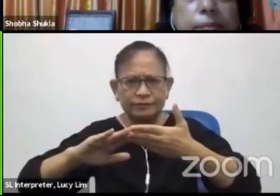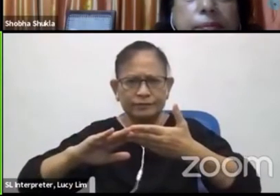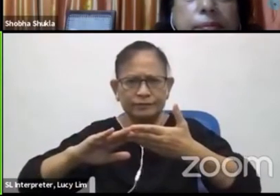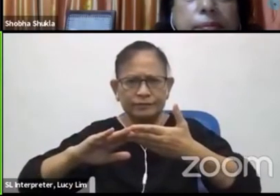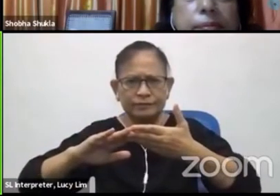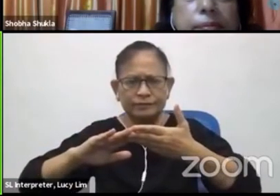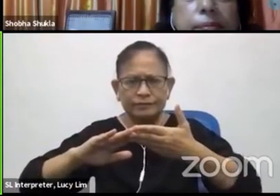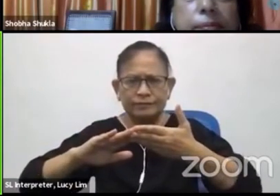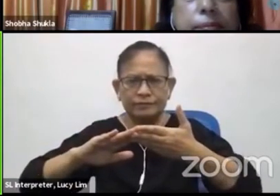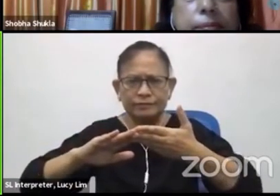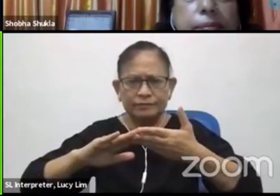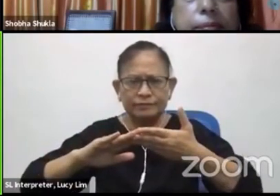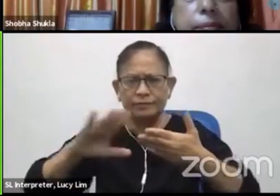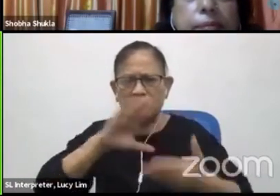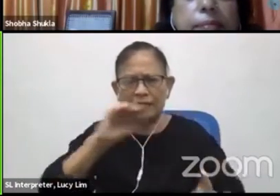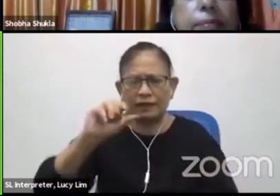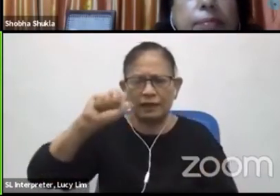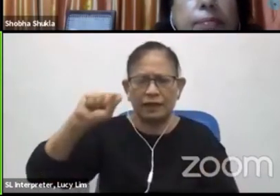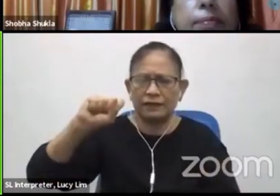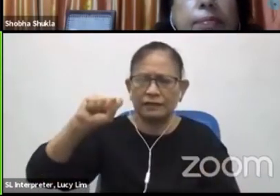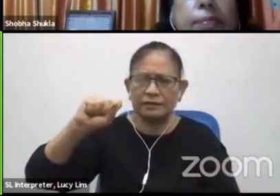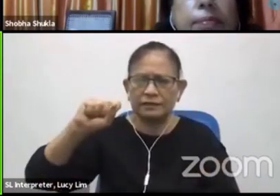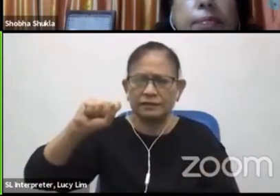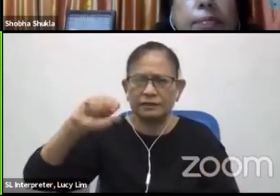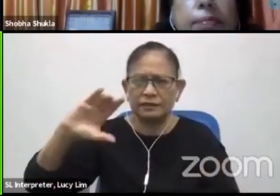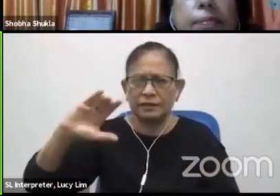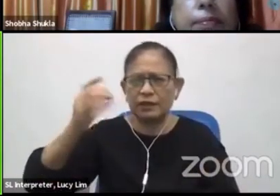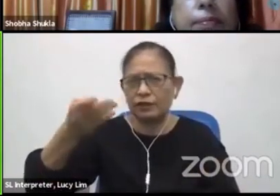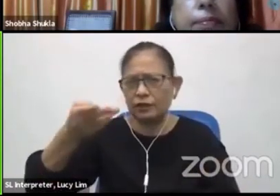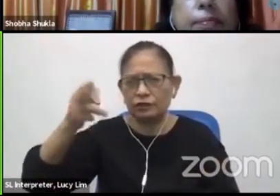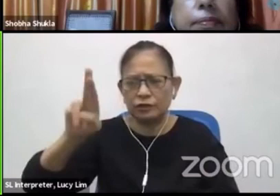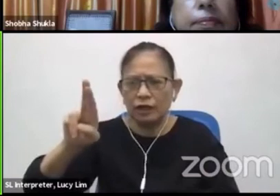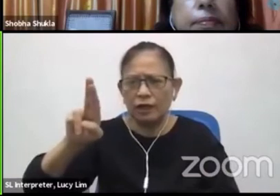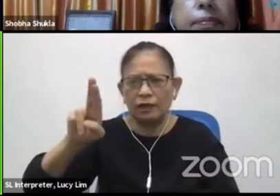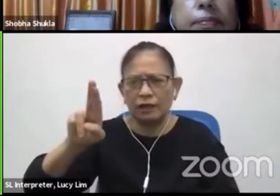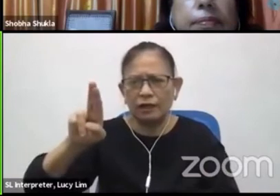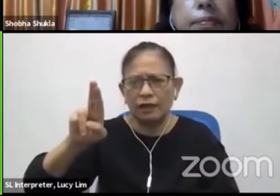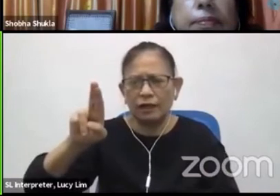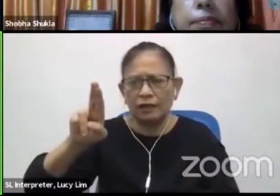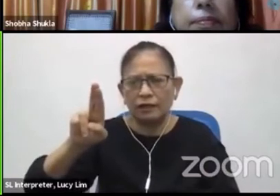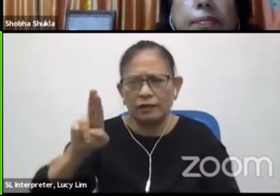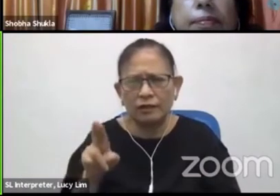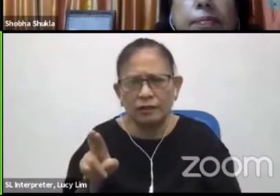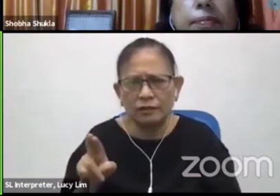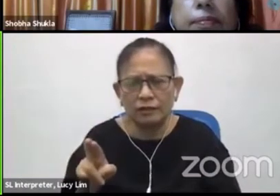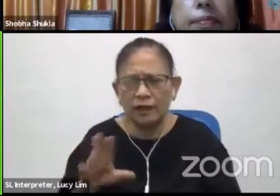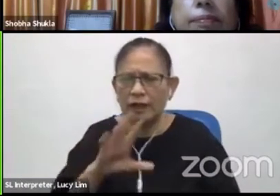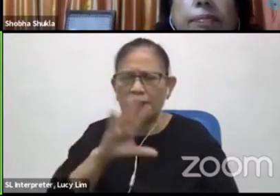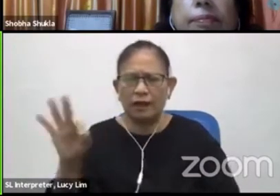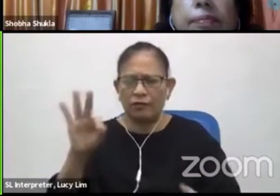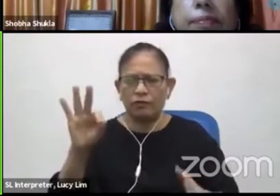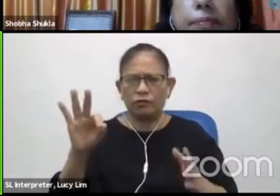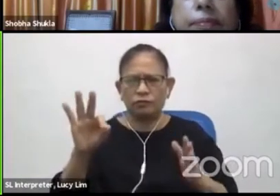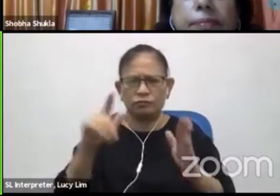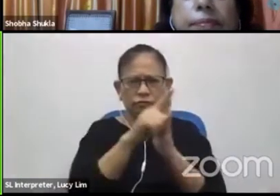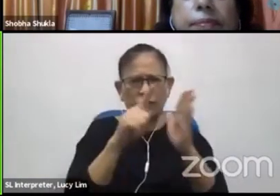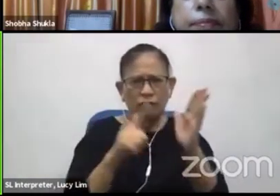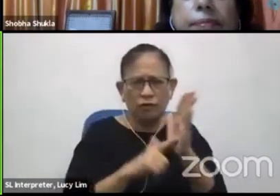And in terms of SRHR, I feel that just in terms of how the law has been affecting